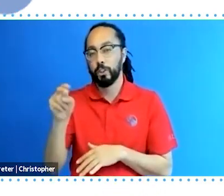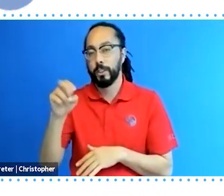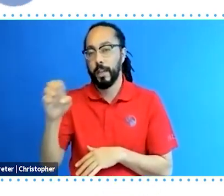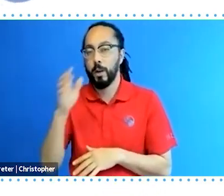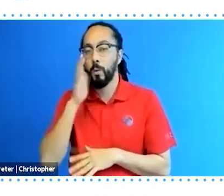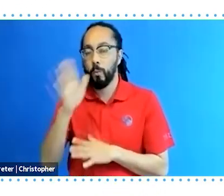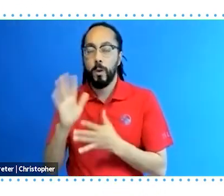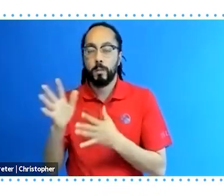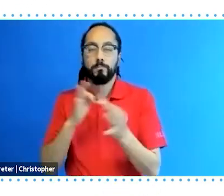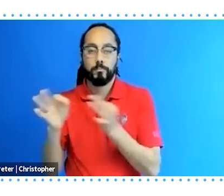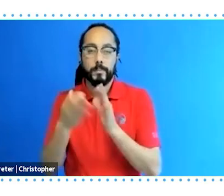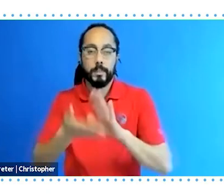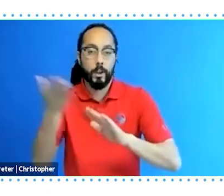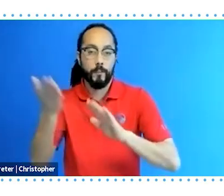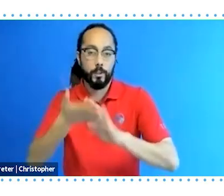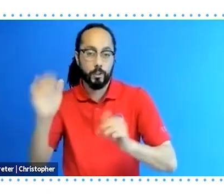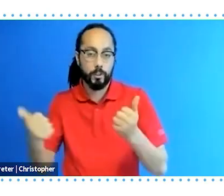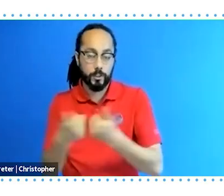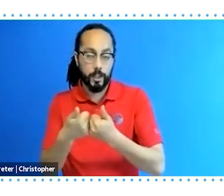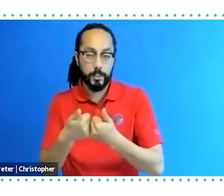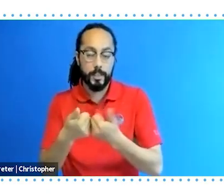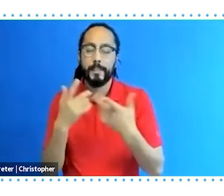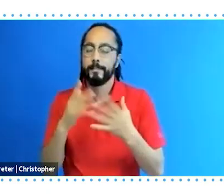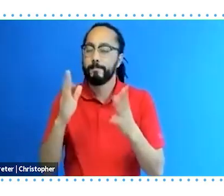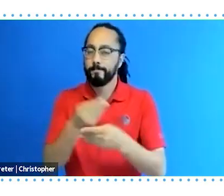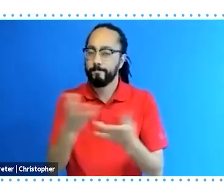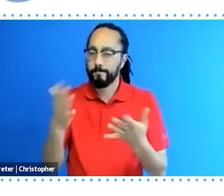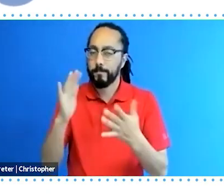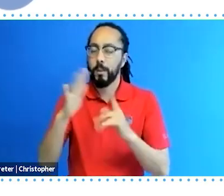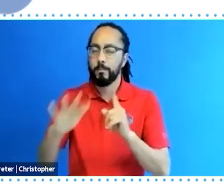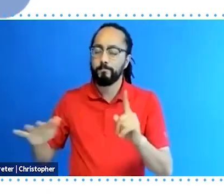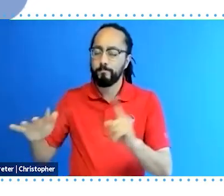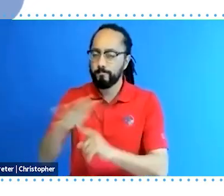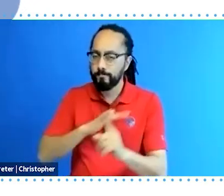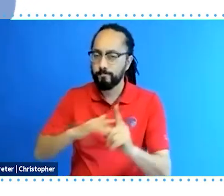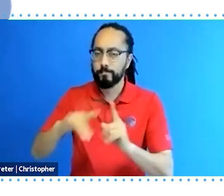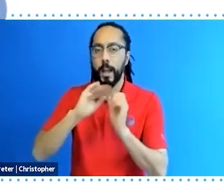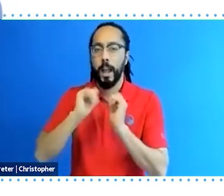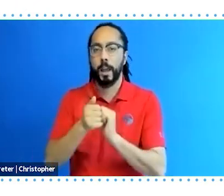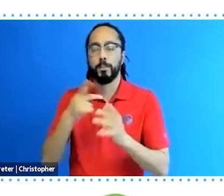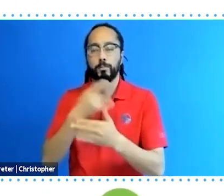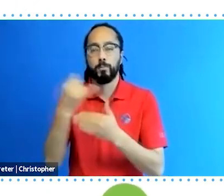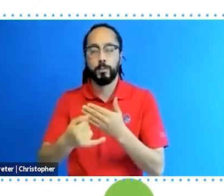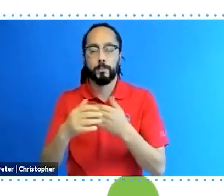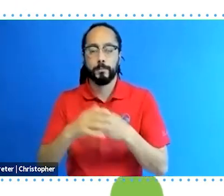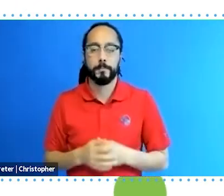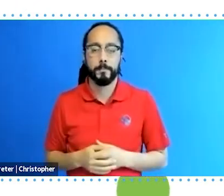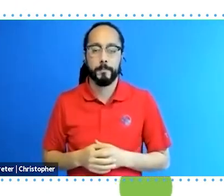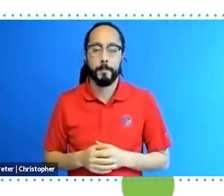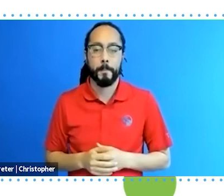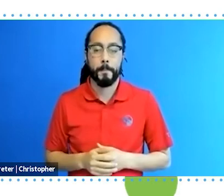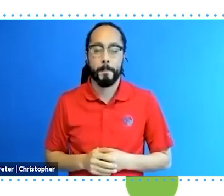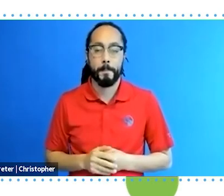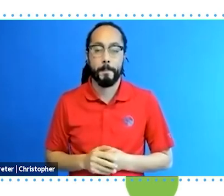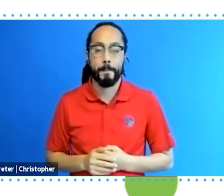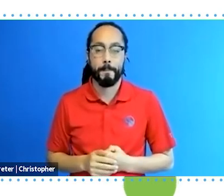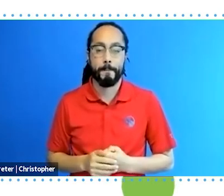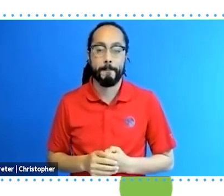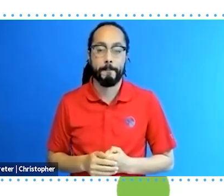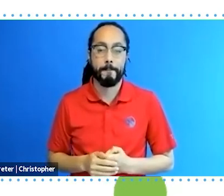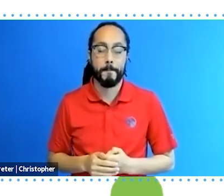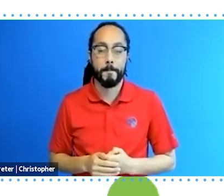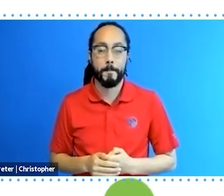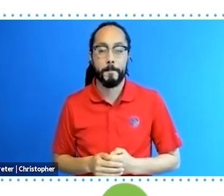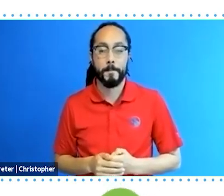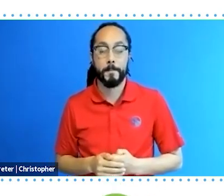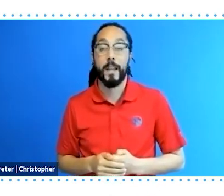challenges that give a bit of context to how this project emerged. I'm going to go through then sort of what we heard through the